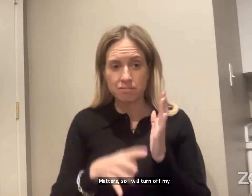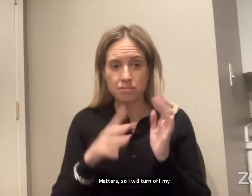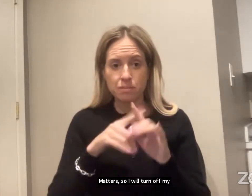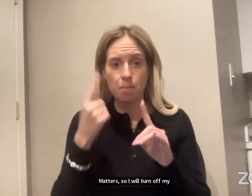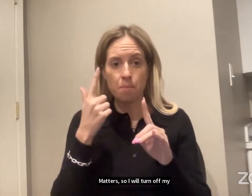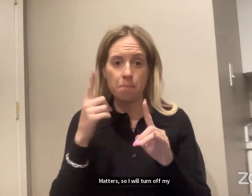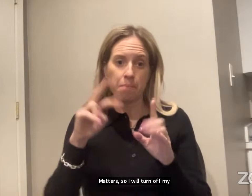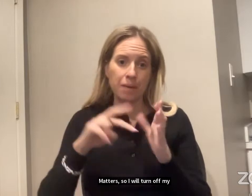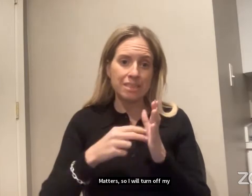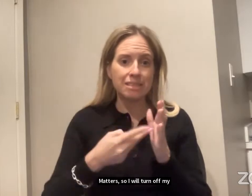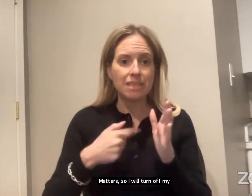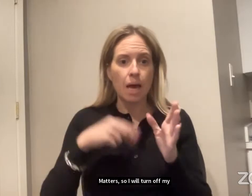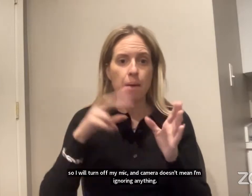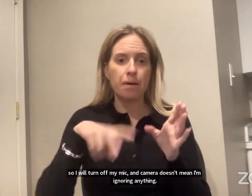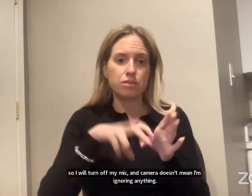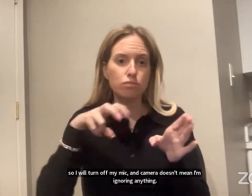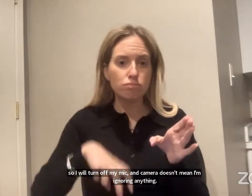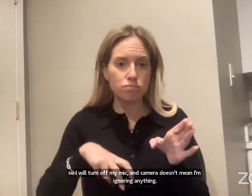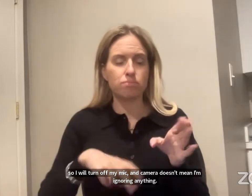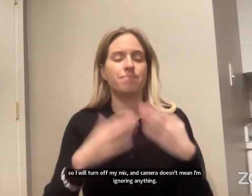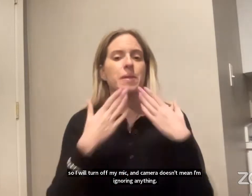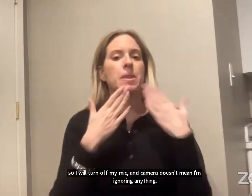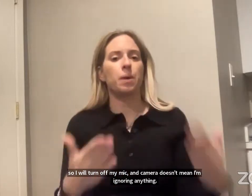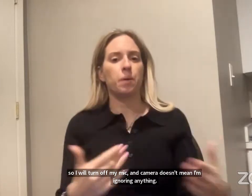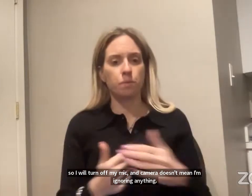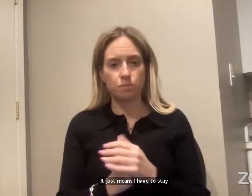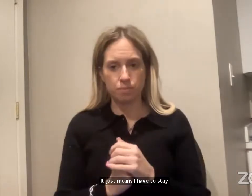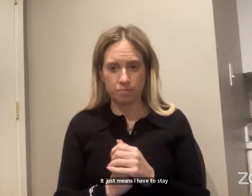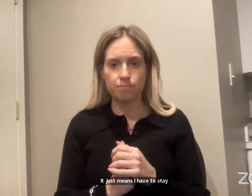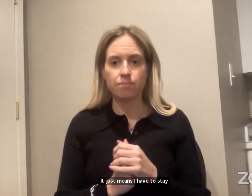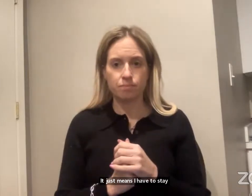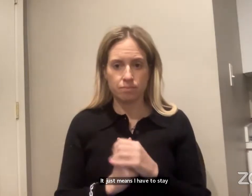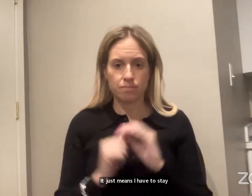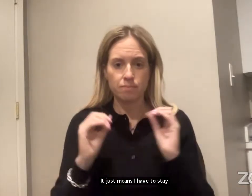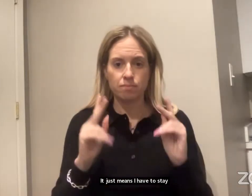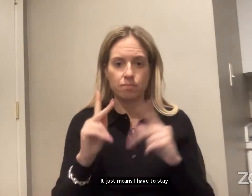out of it. Thank you. Okay, just a second.